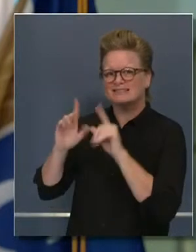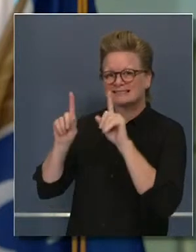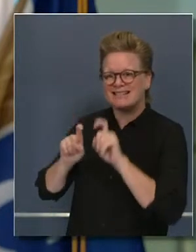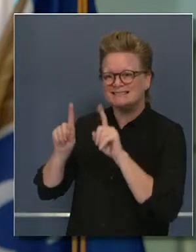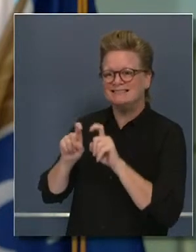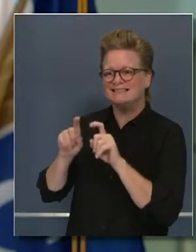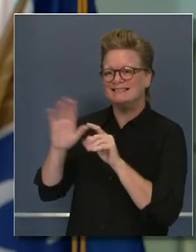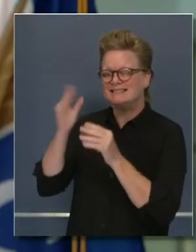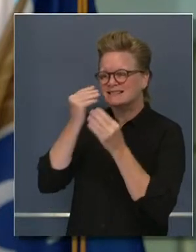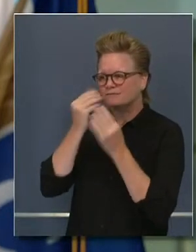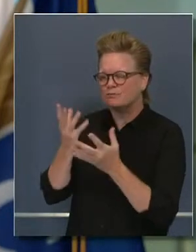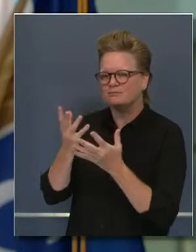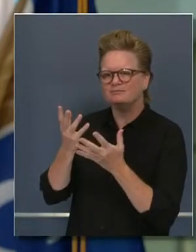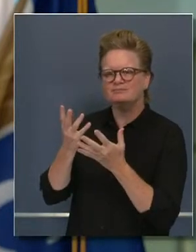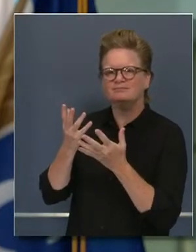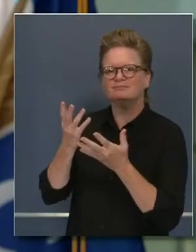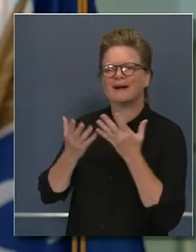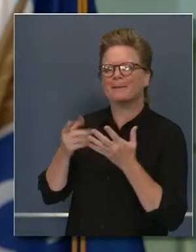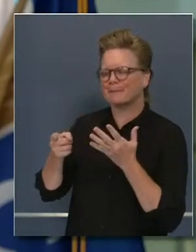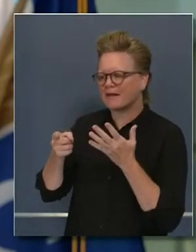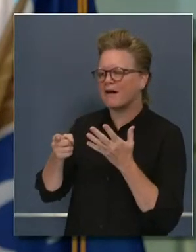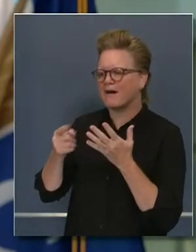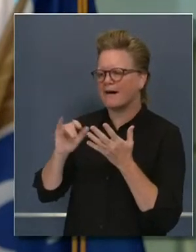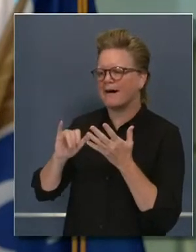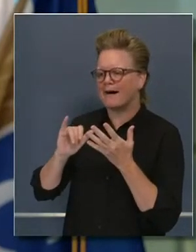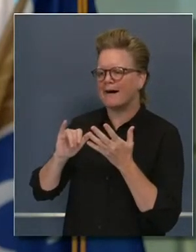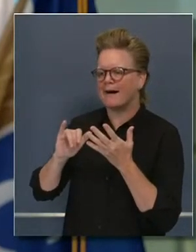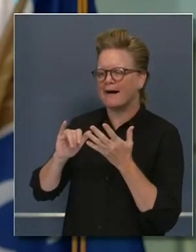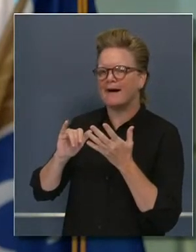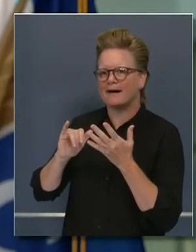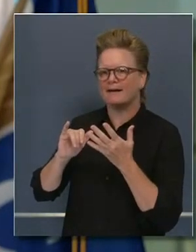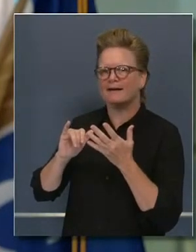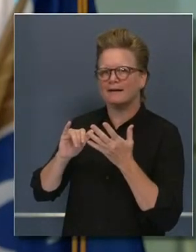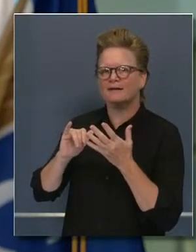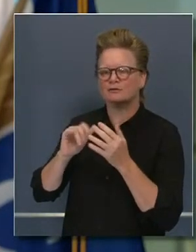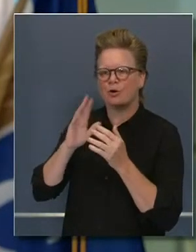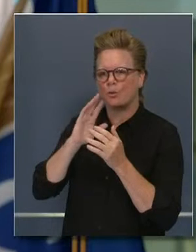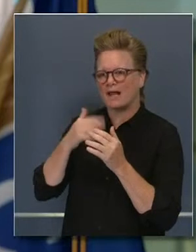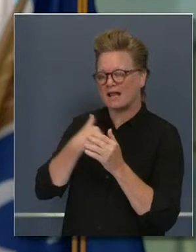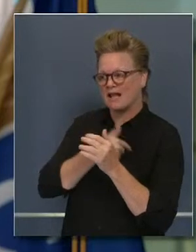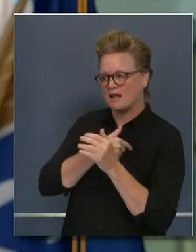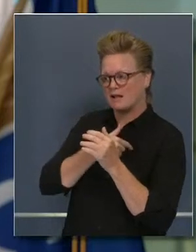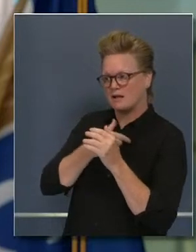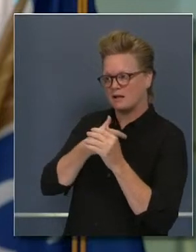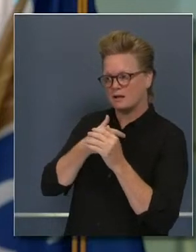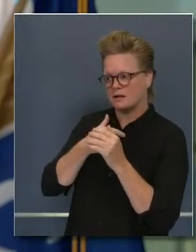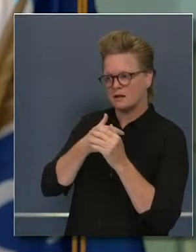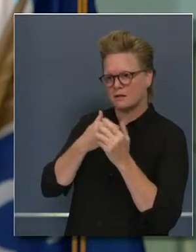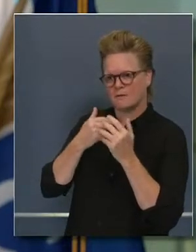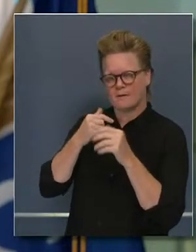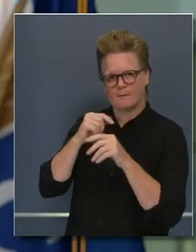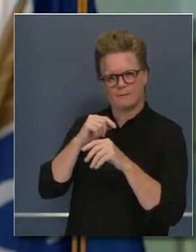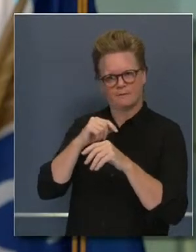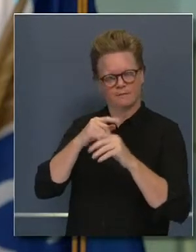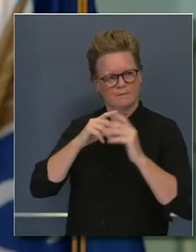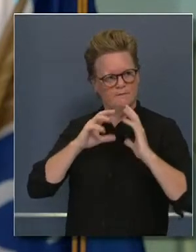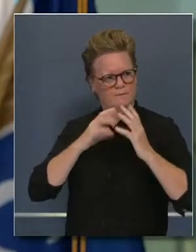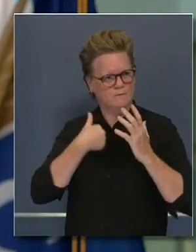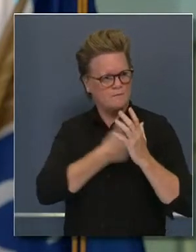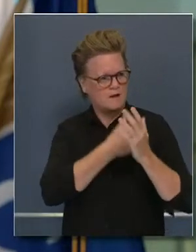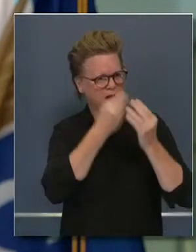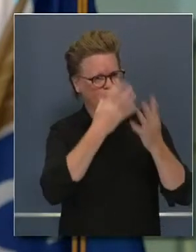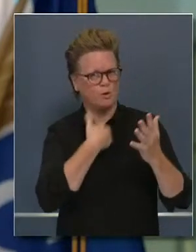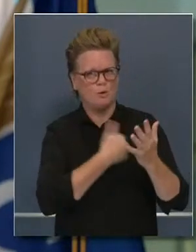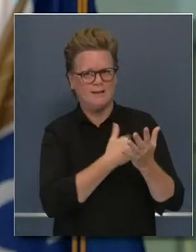may also inform tier status down the road. So we are taking this as the information comes and working